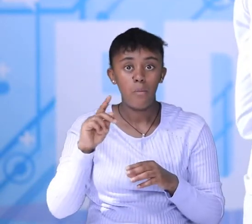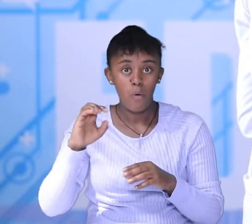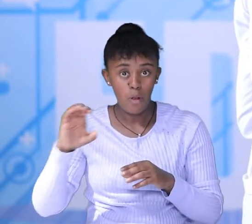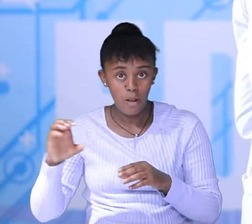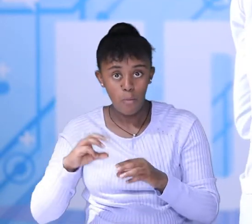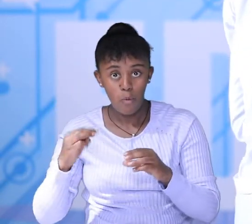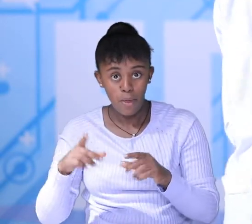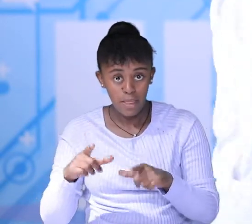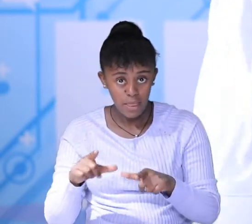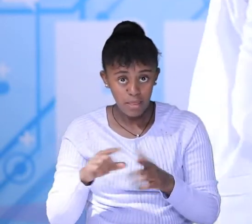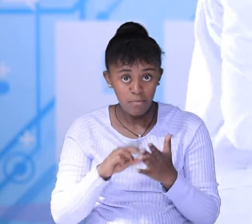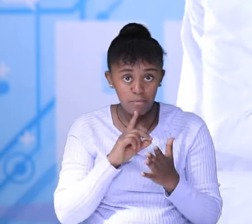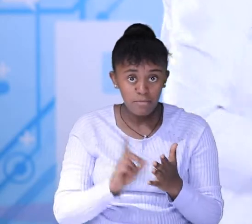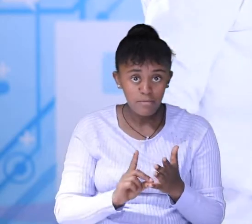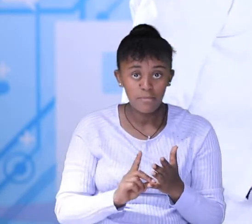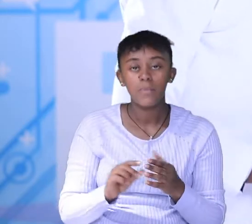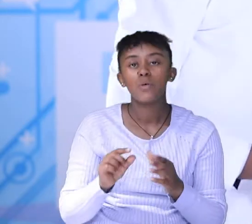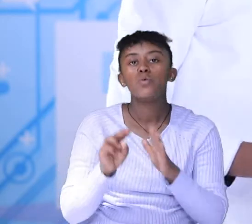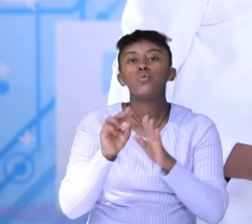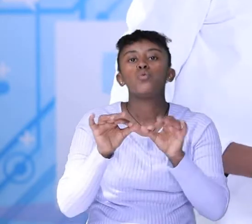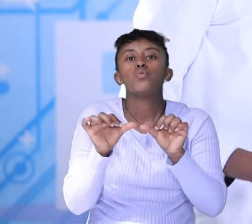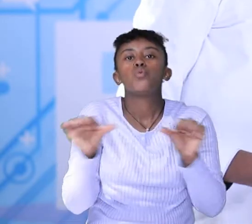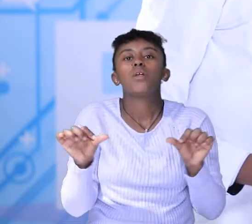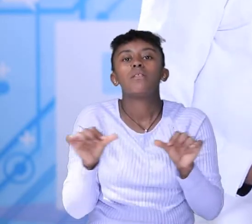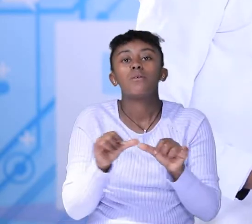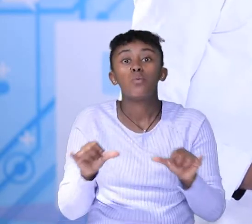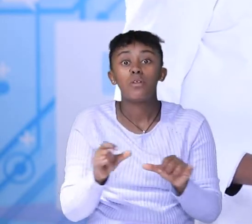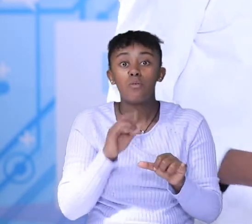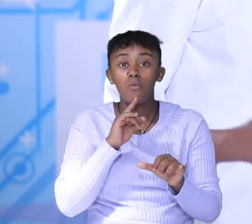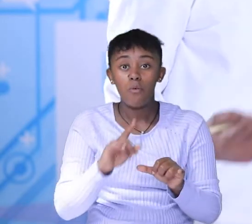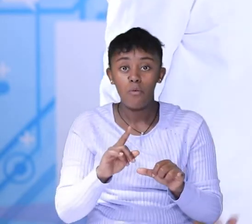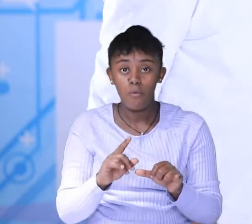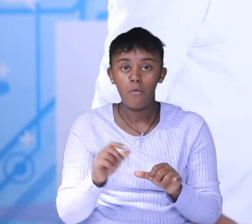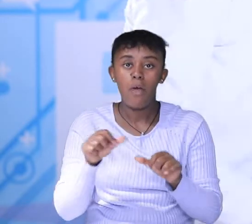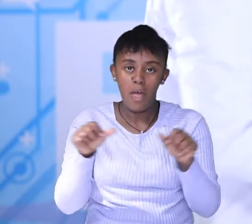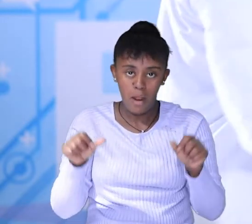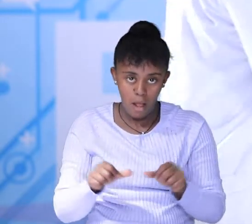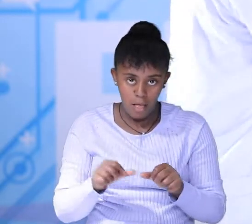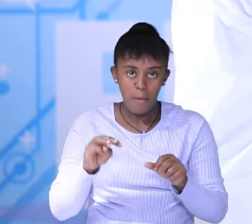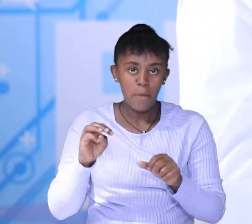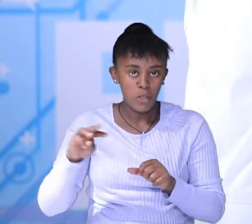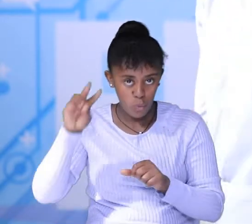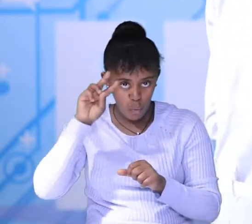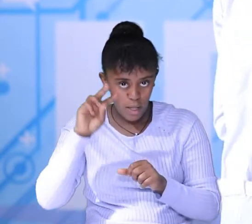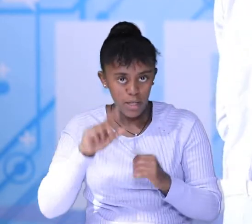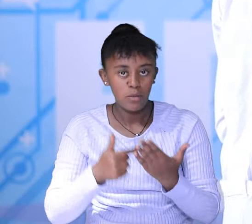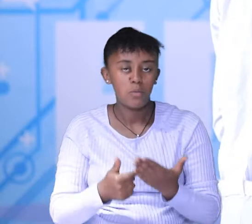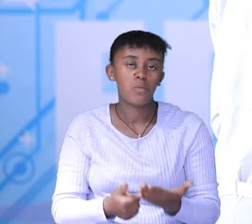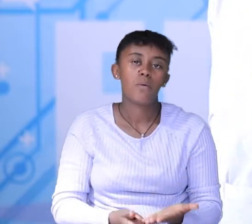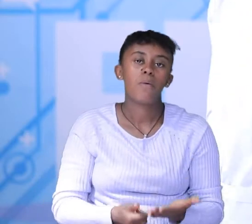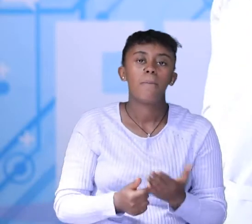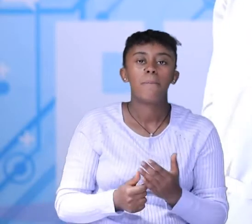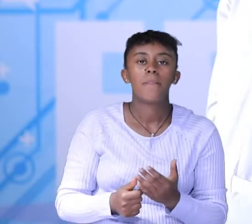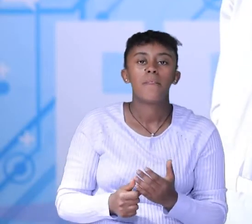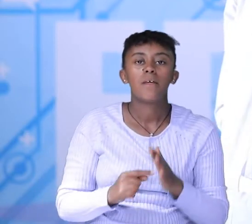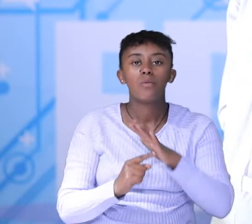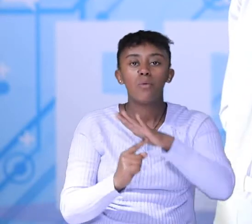is 180 degrees. 180 degrees. Let's see here. If this is the rectangular